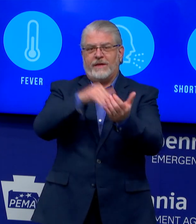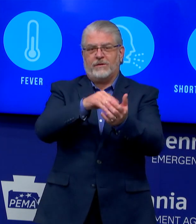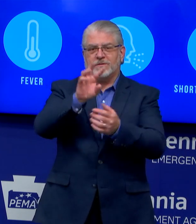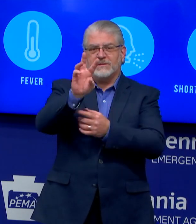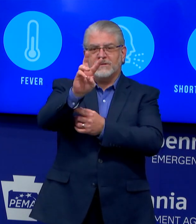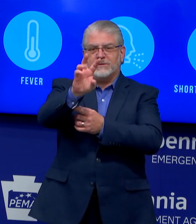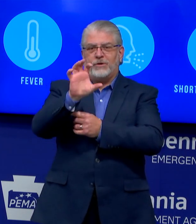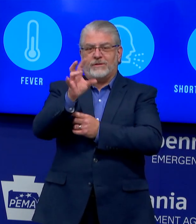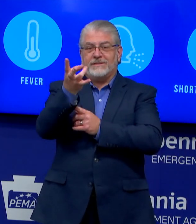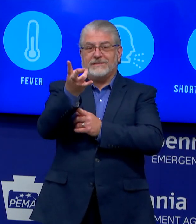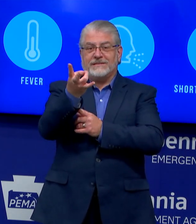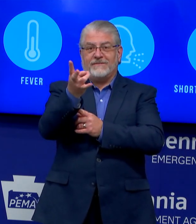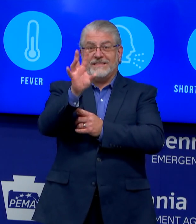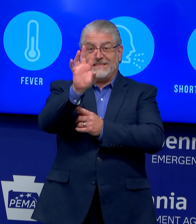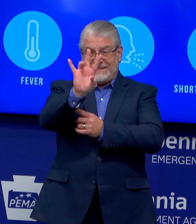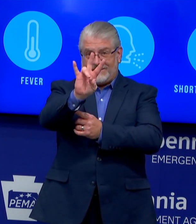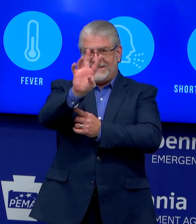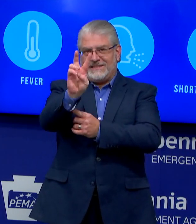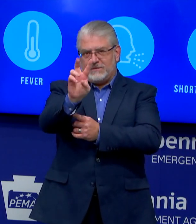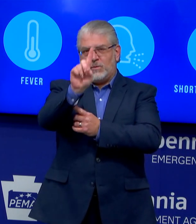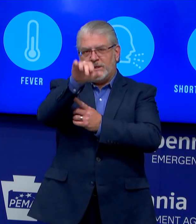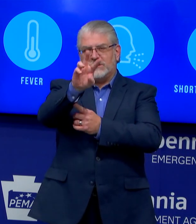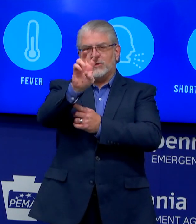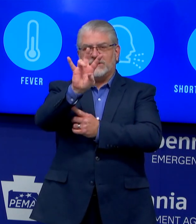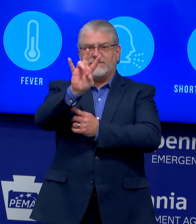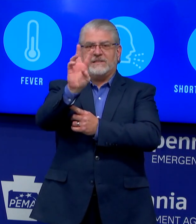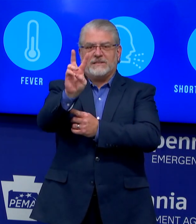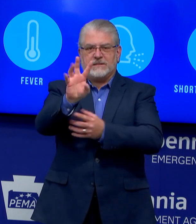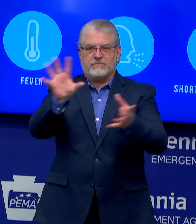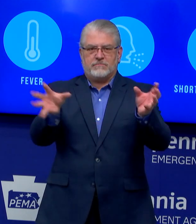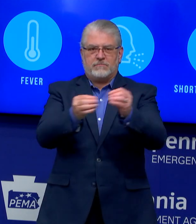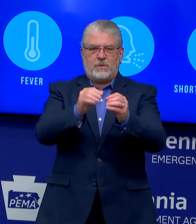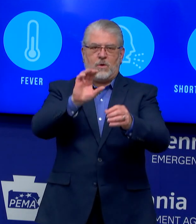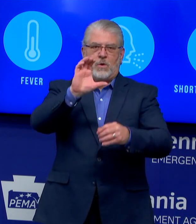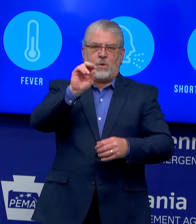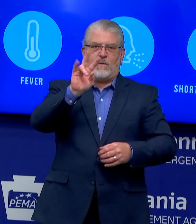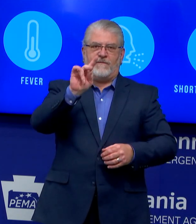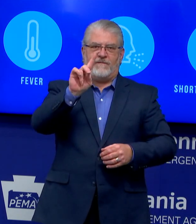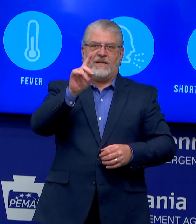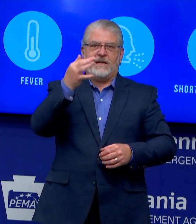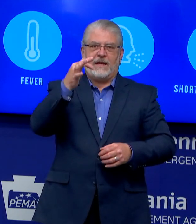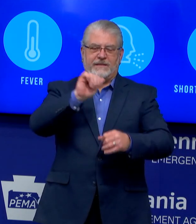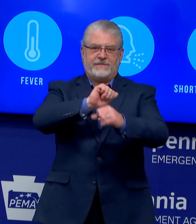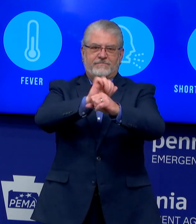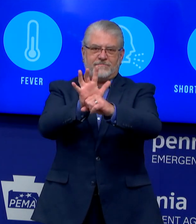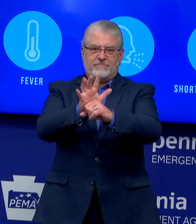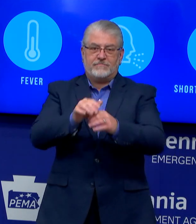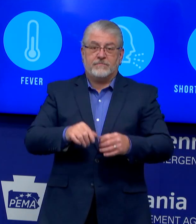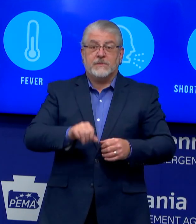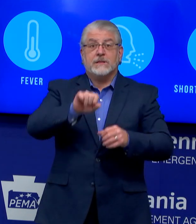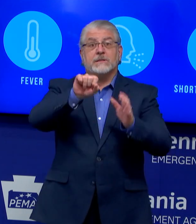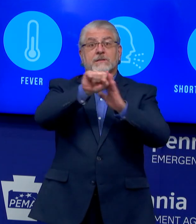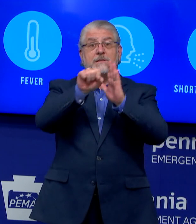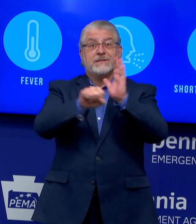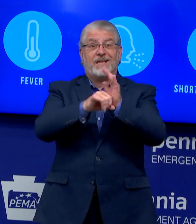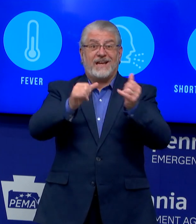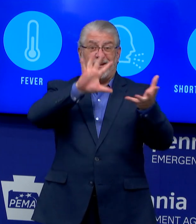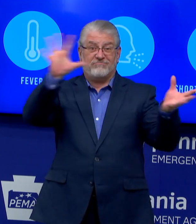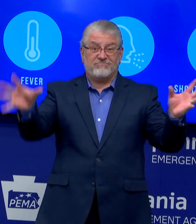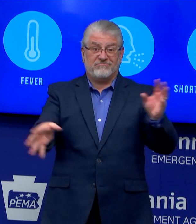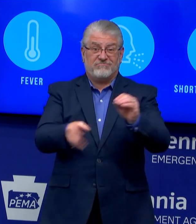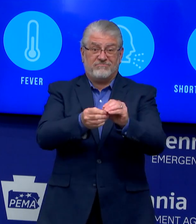1,676 new cases of COVID-19. This brings our statewide total to